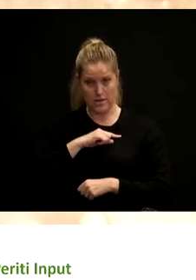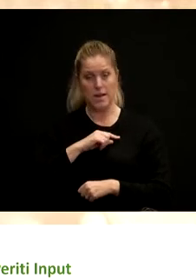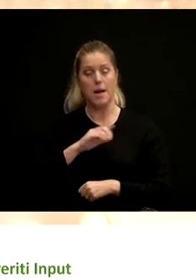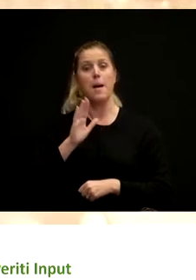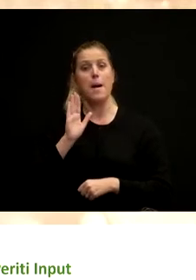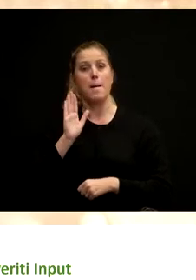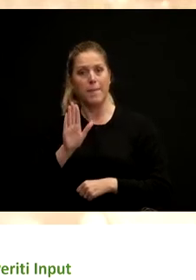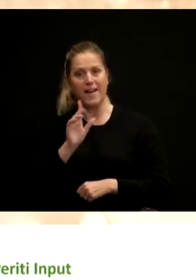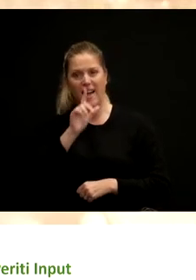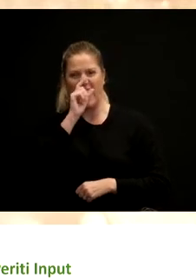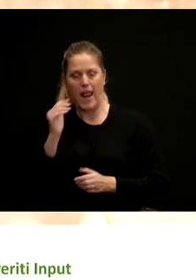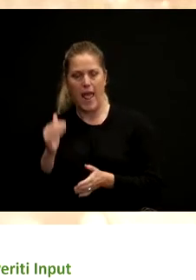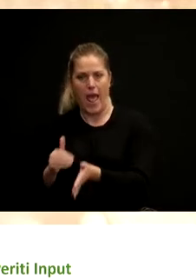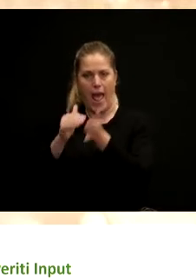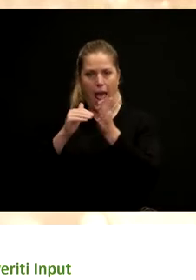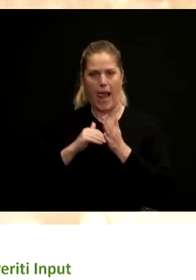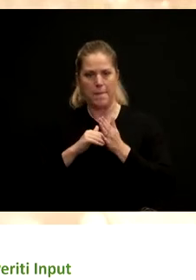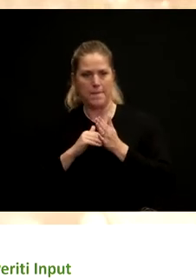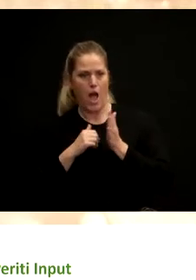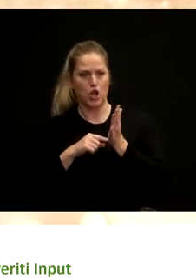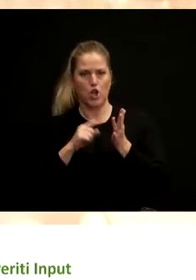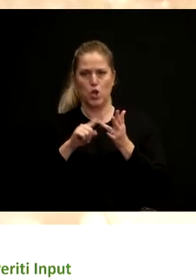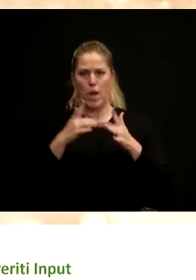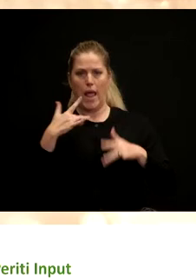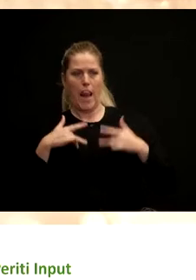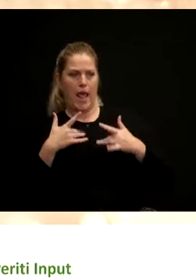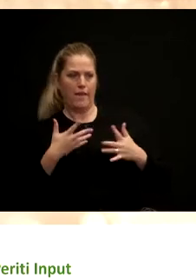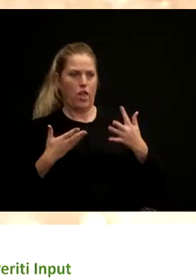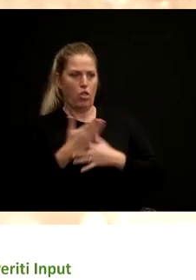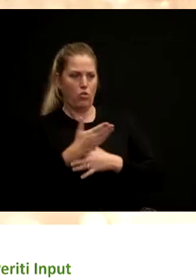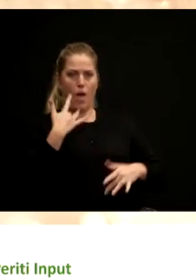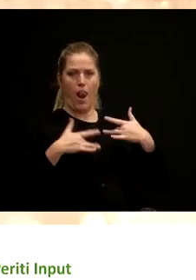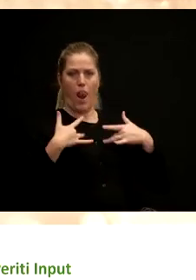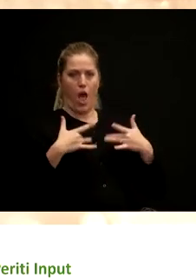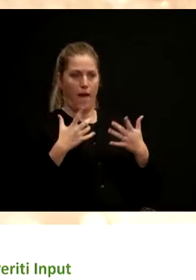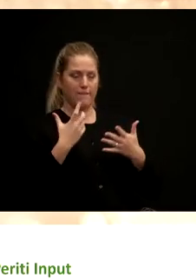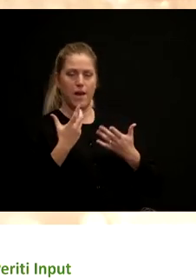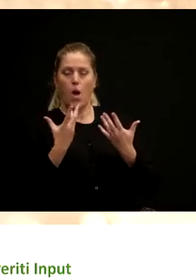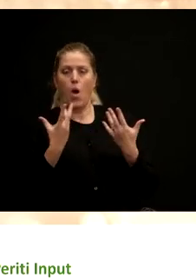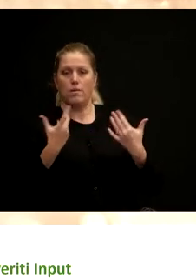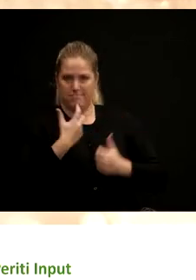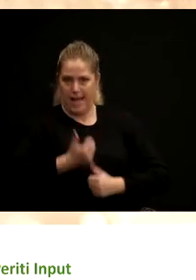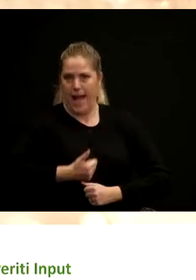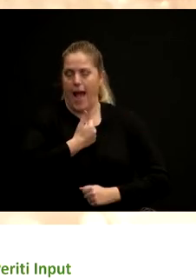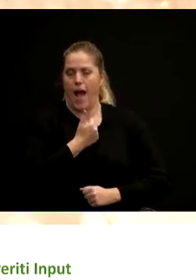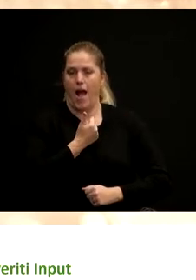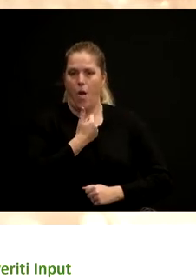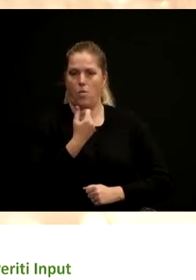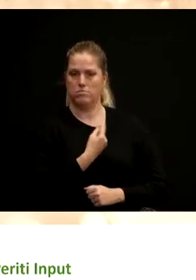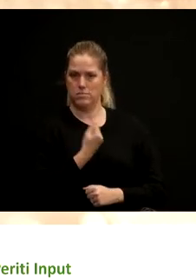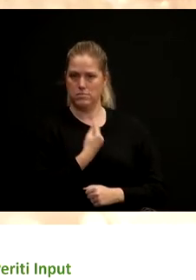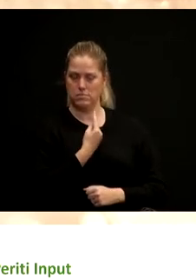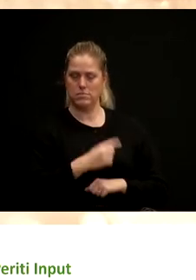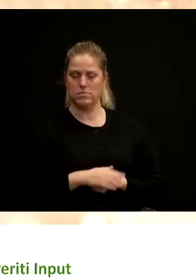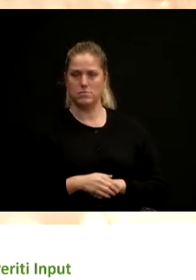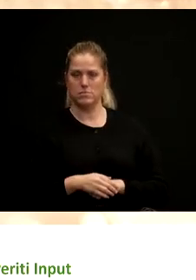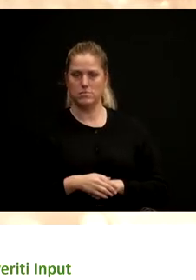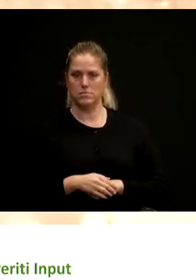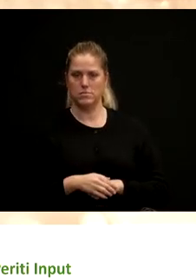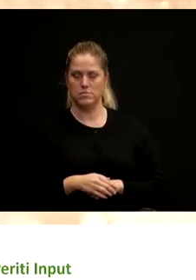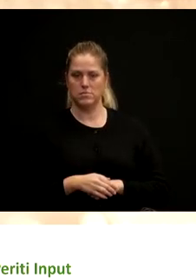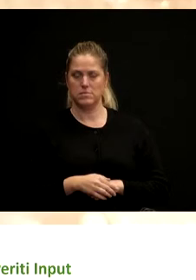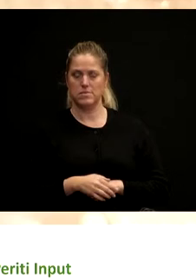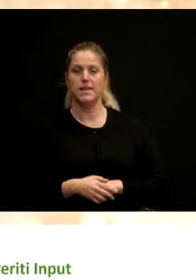God. That's the notion of sacramentality. And that has a history. It has a